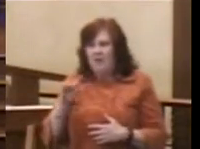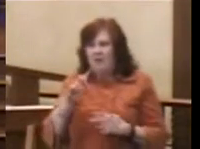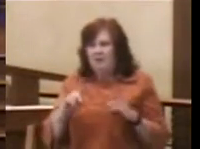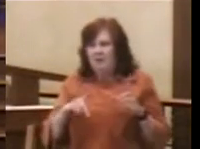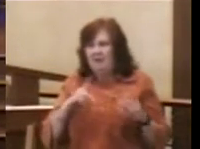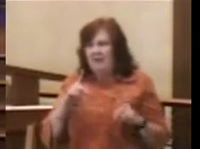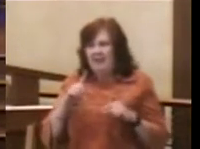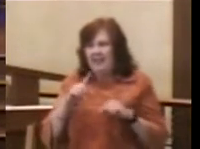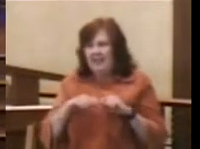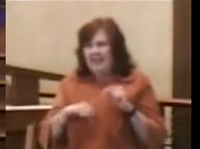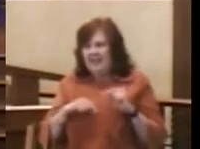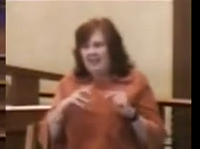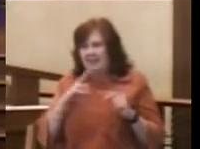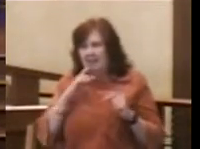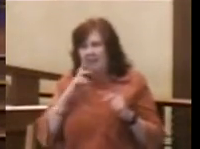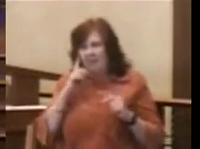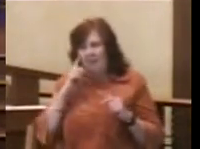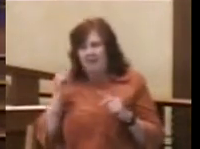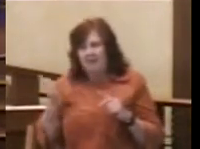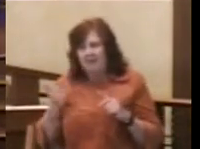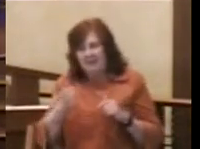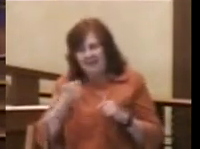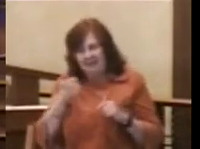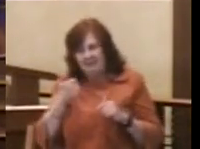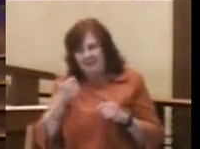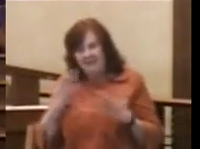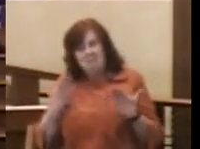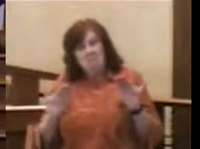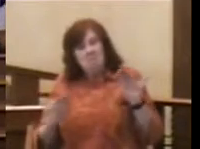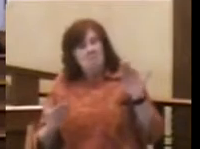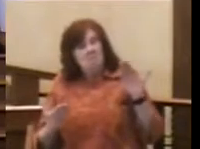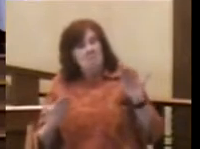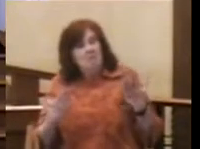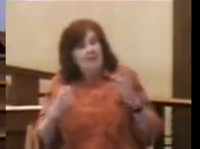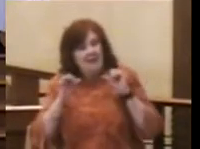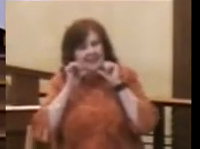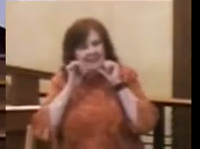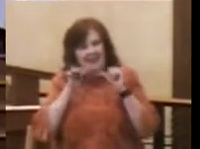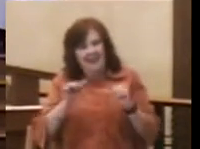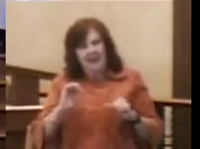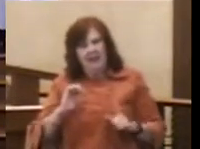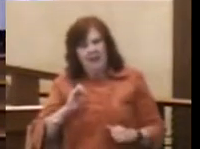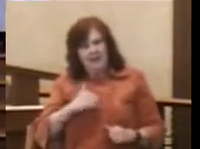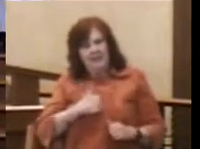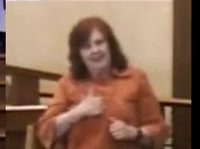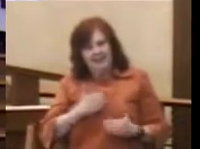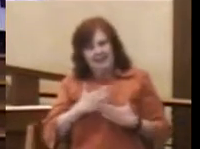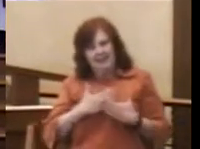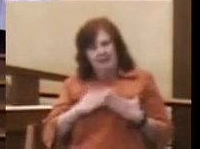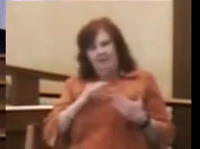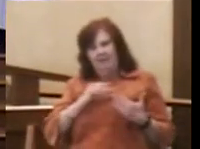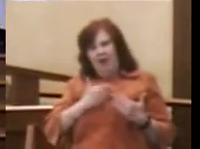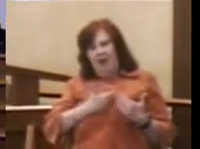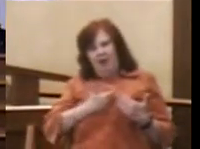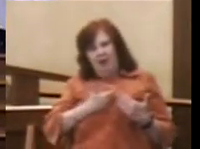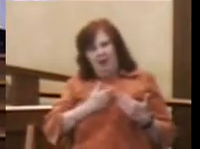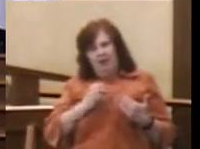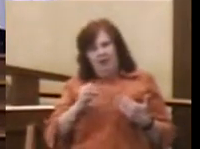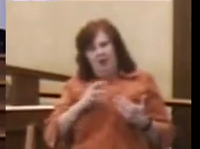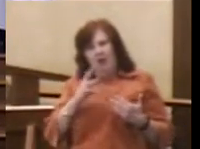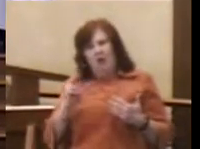cannot speak for themselves. It may be denying ourselves some of our